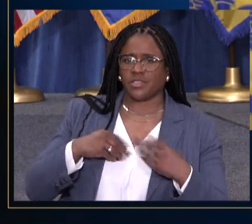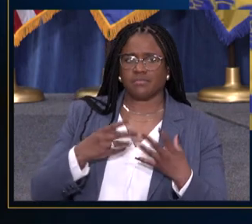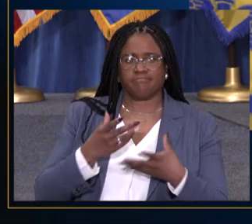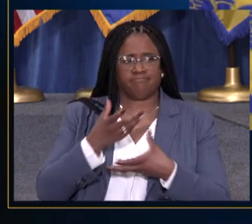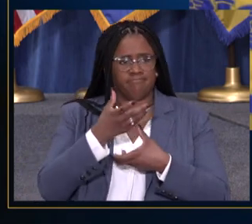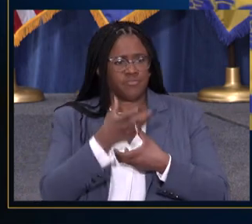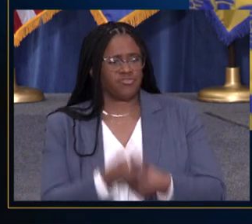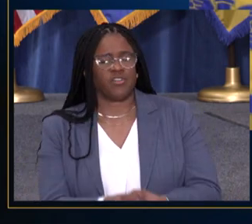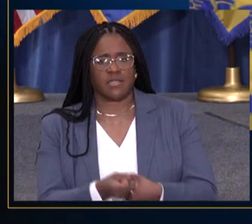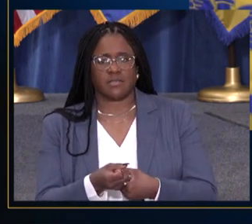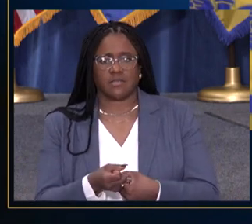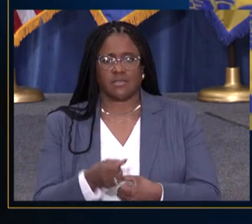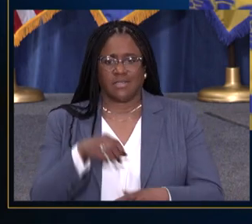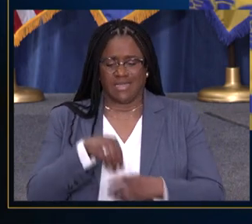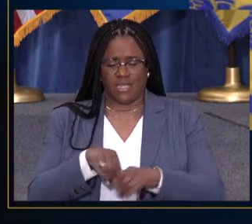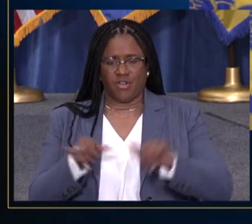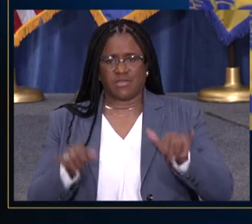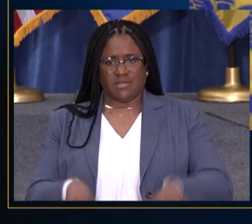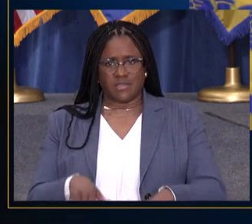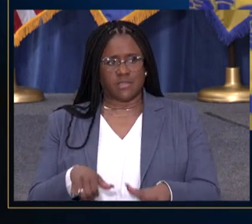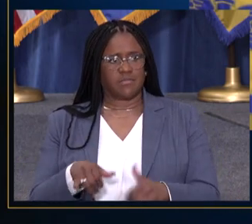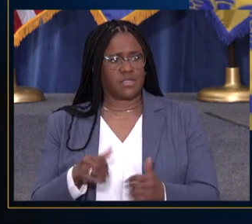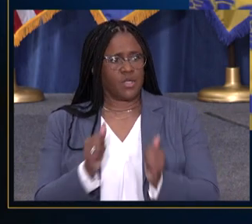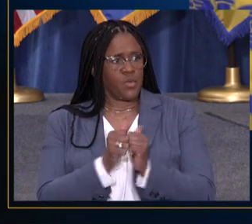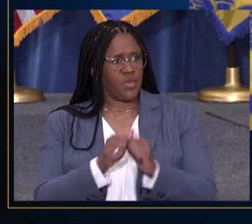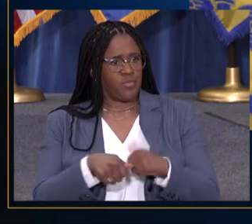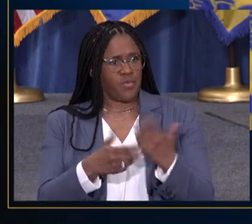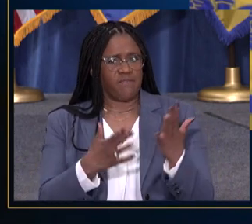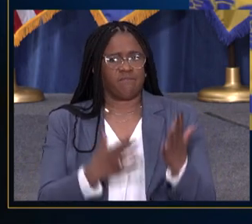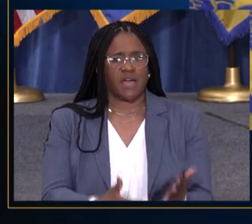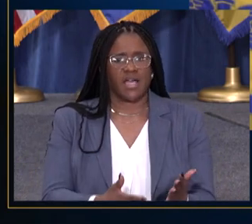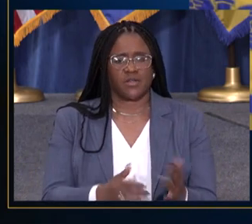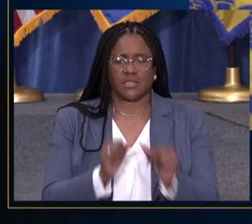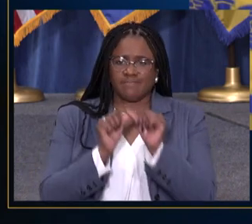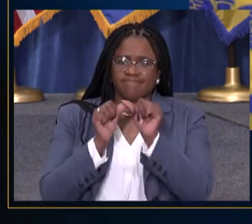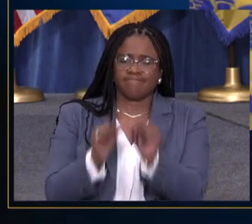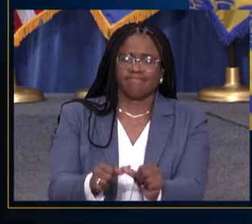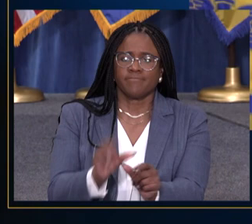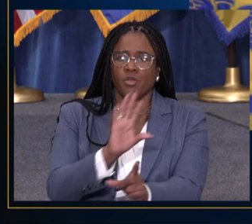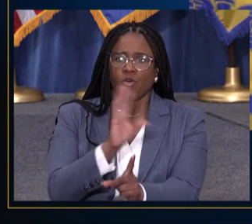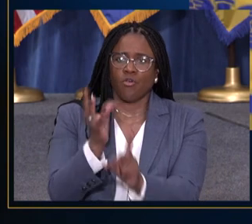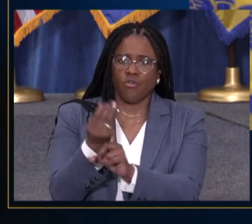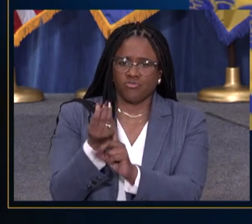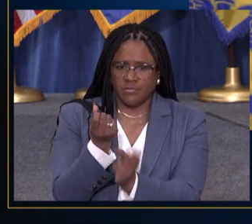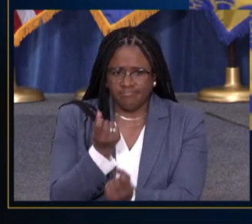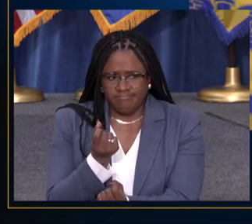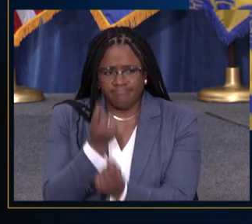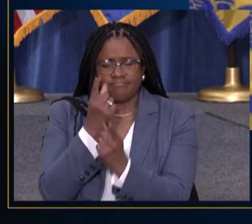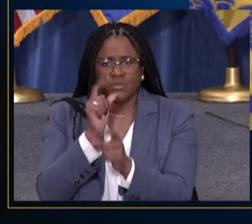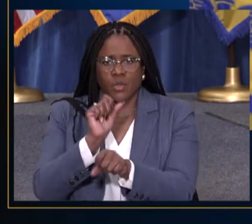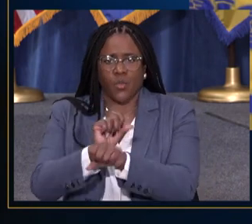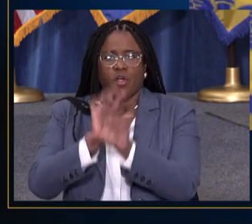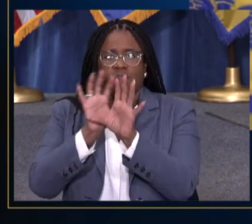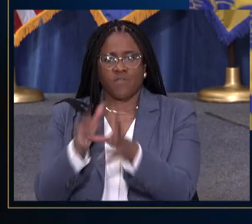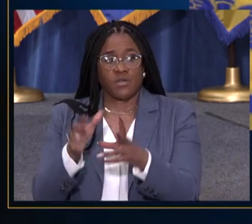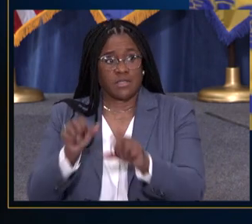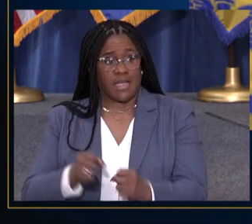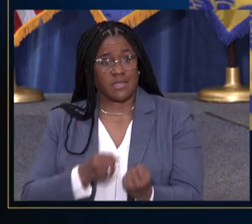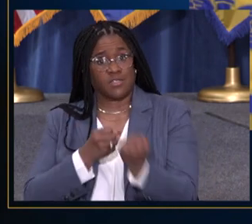trust with our systems and providers, sustaining a culturally competent and diverse workforce that can